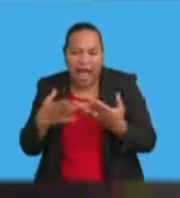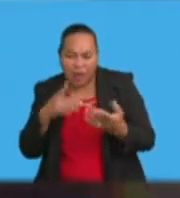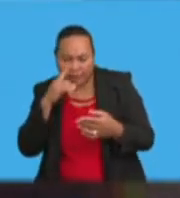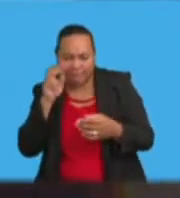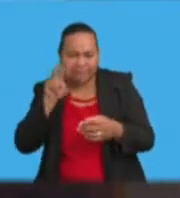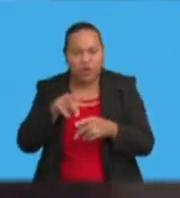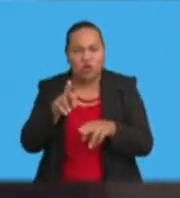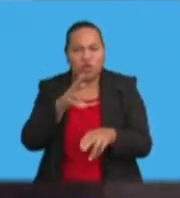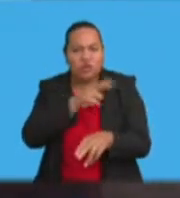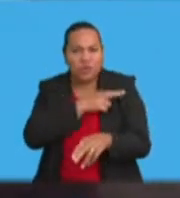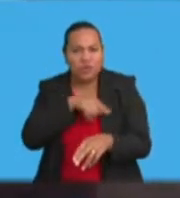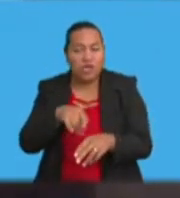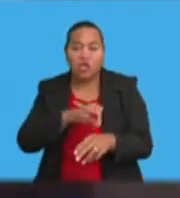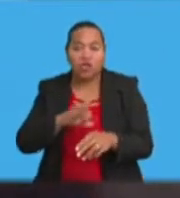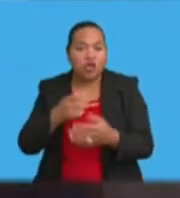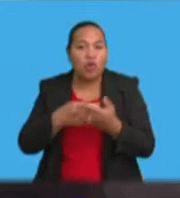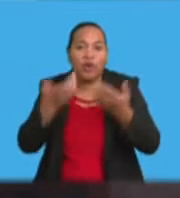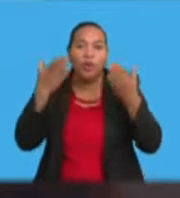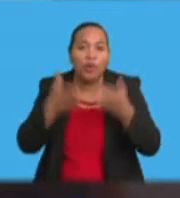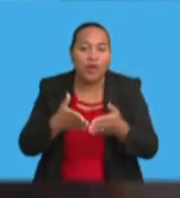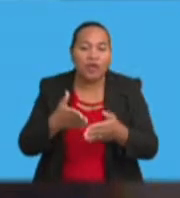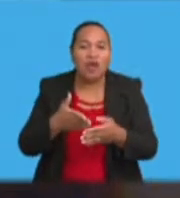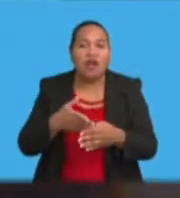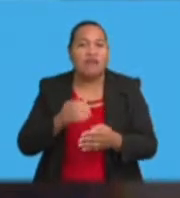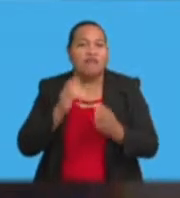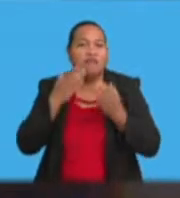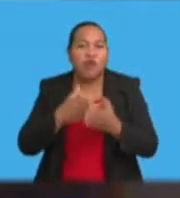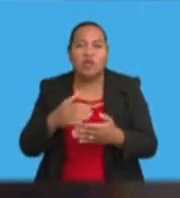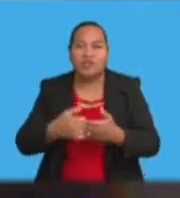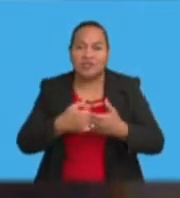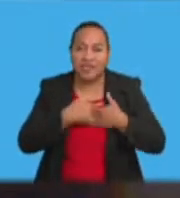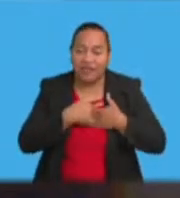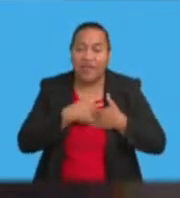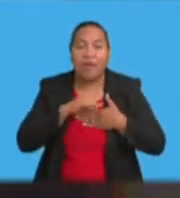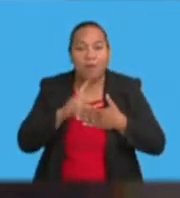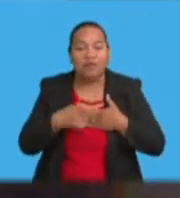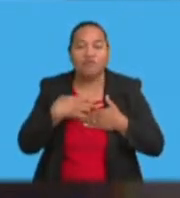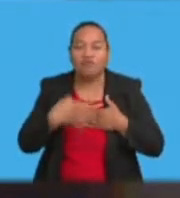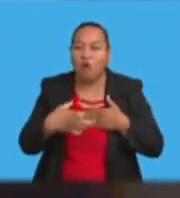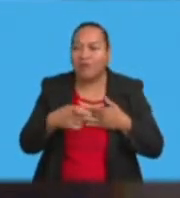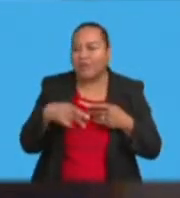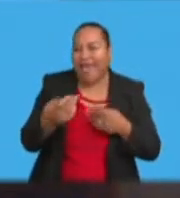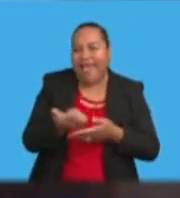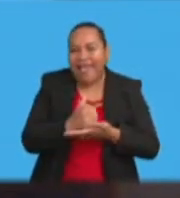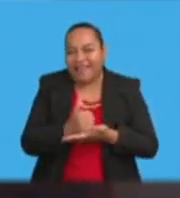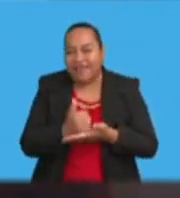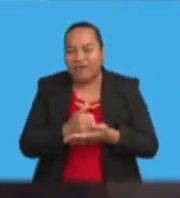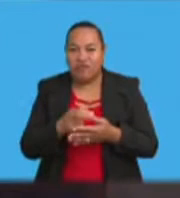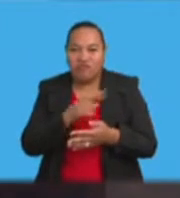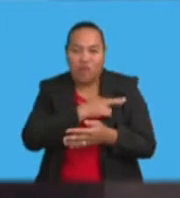those committees so they do not just focus on safety, but also have a more proactive role, a more prominent role